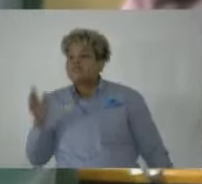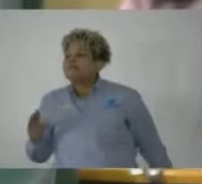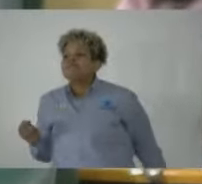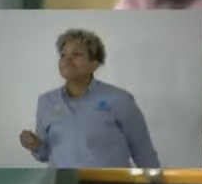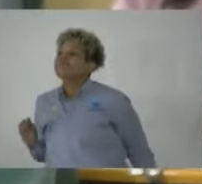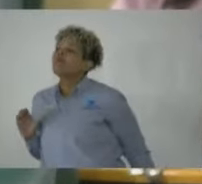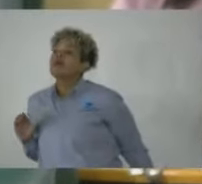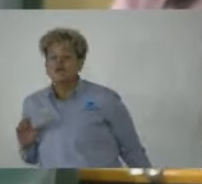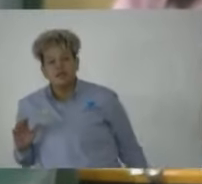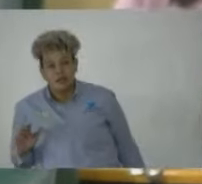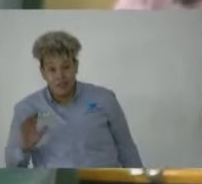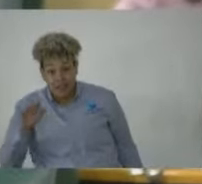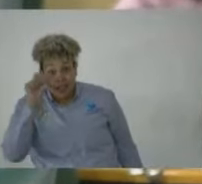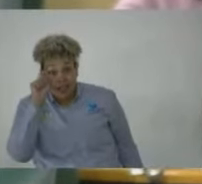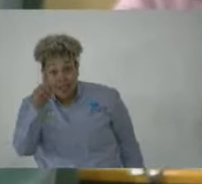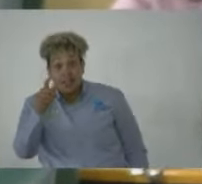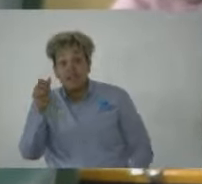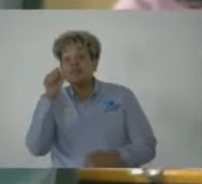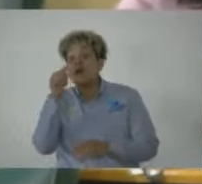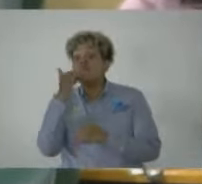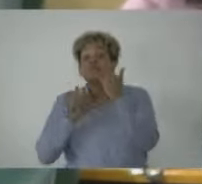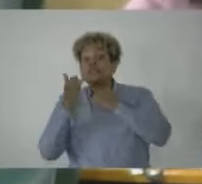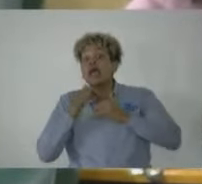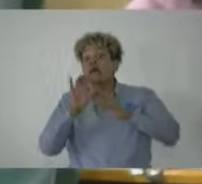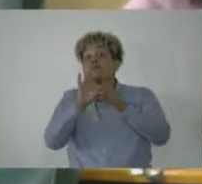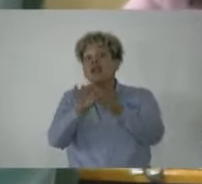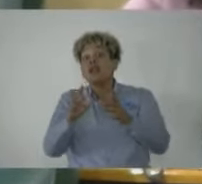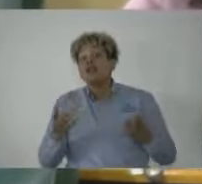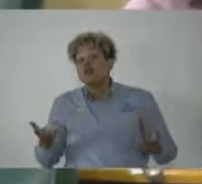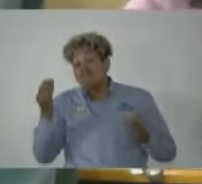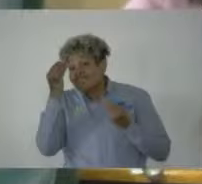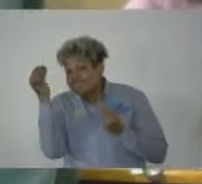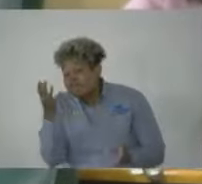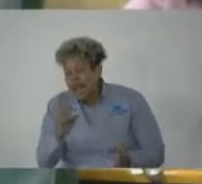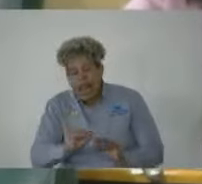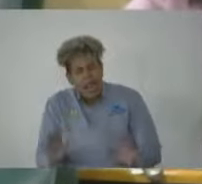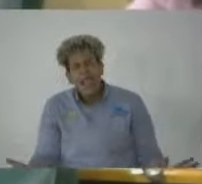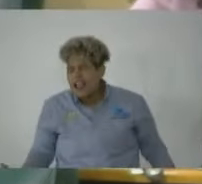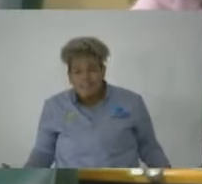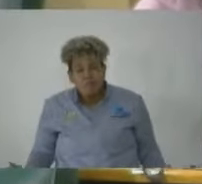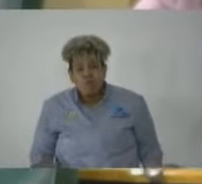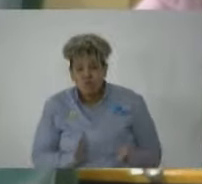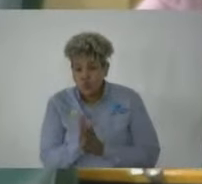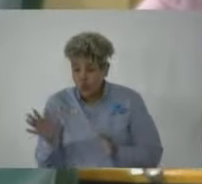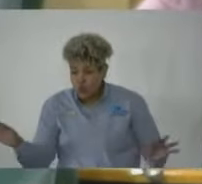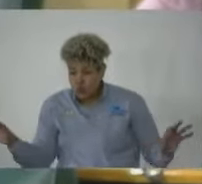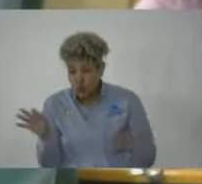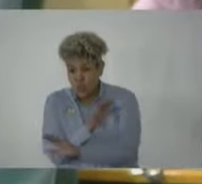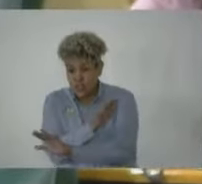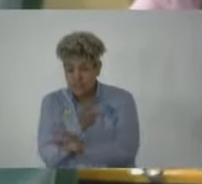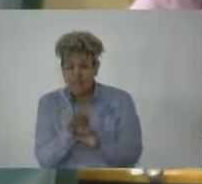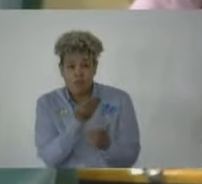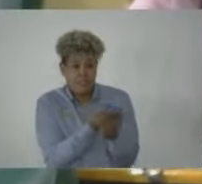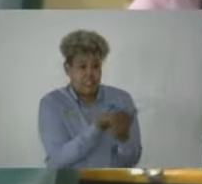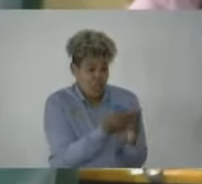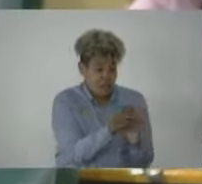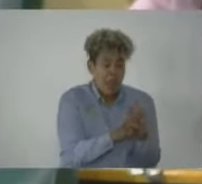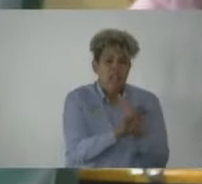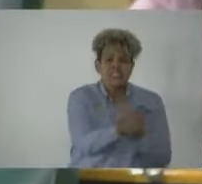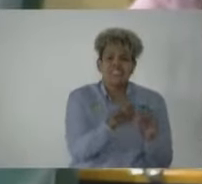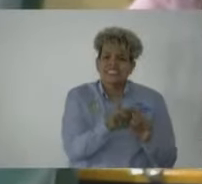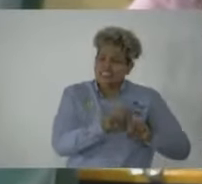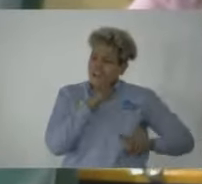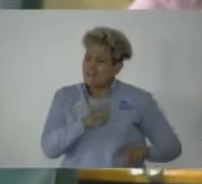But it's unmistakable that by switching from the fiscal policy of